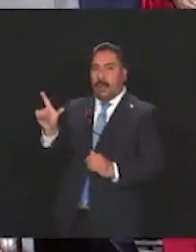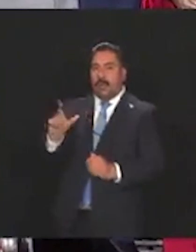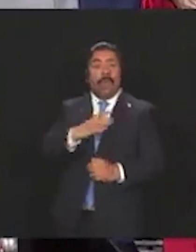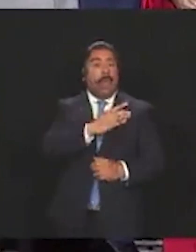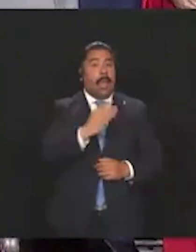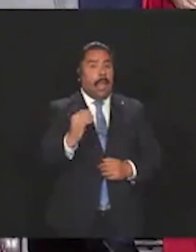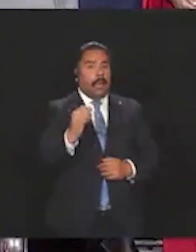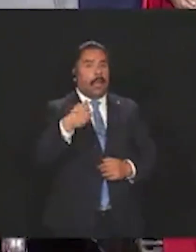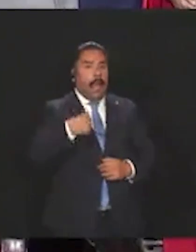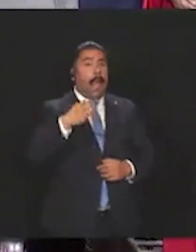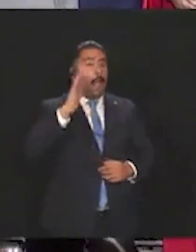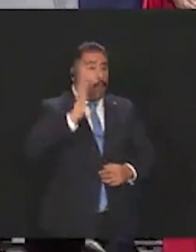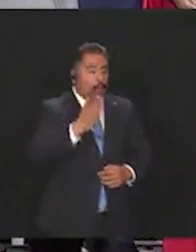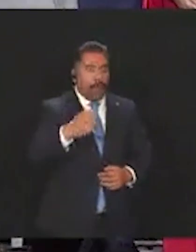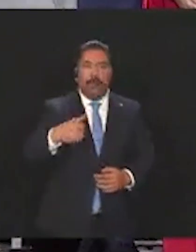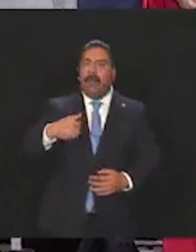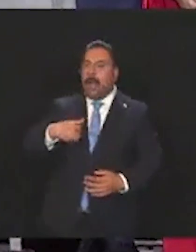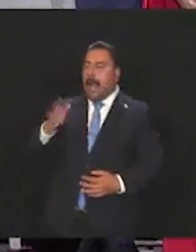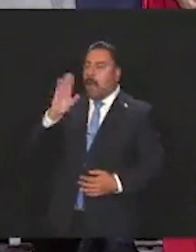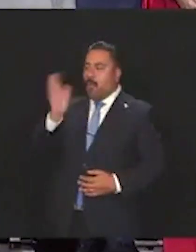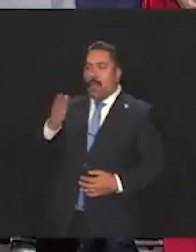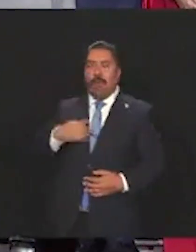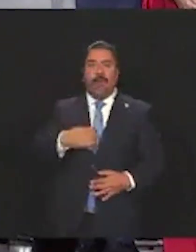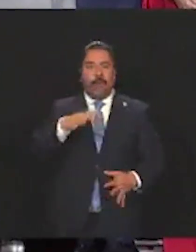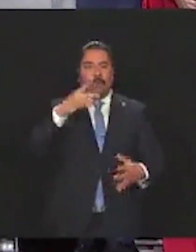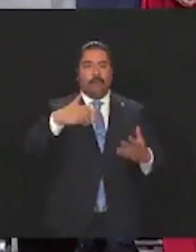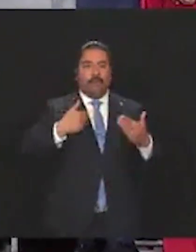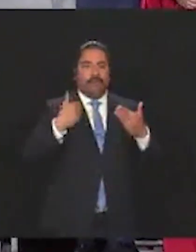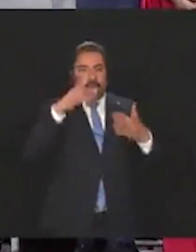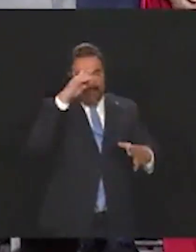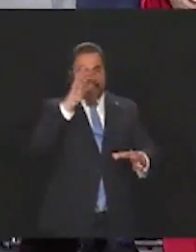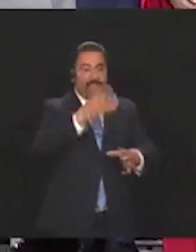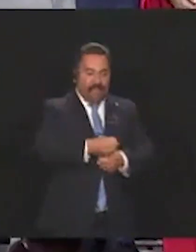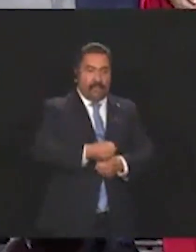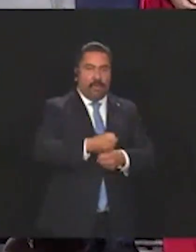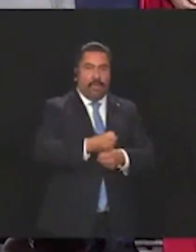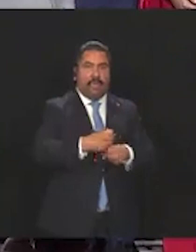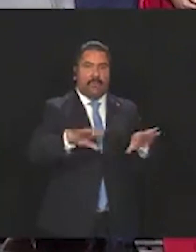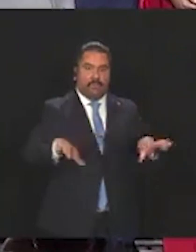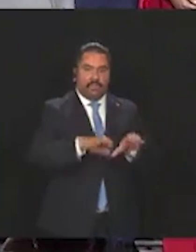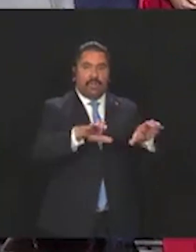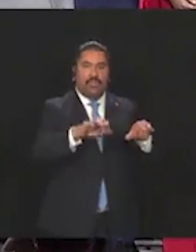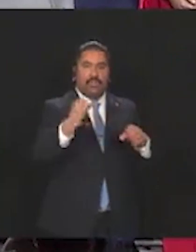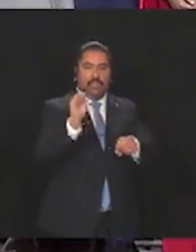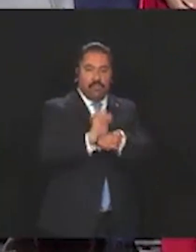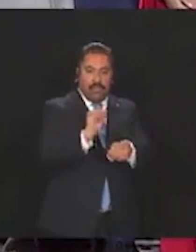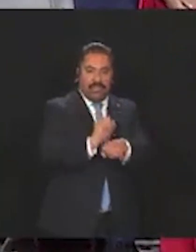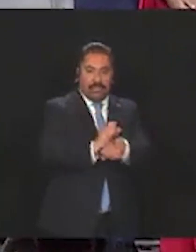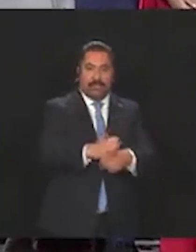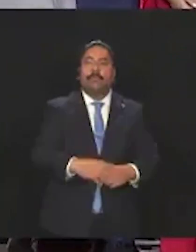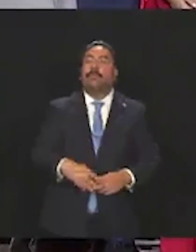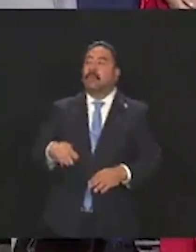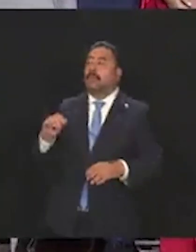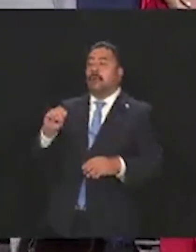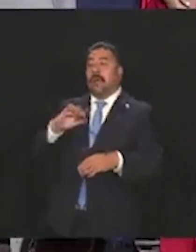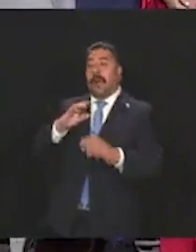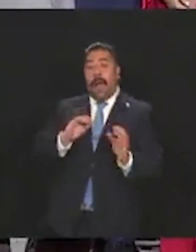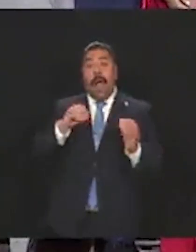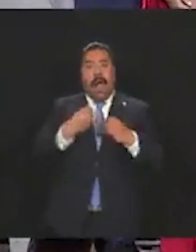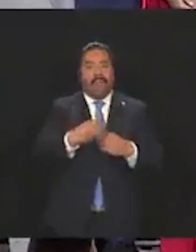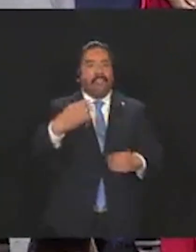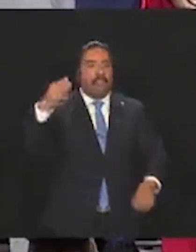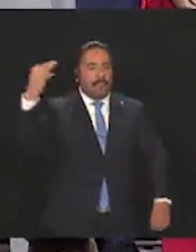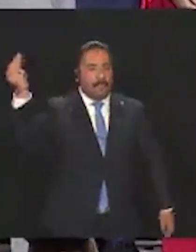And that I will, that I will, faithfully discharge the duties, faithfully discharge the duties, the office of